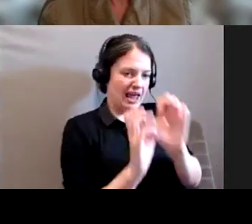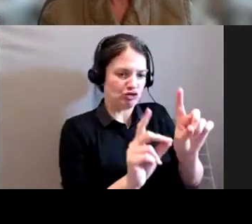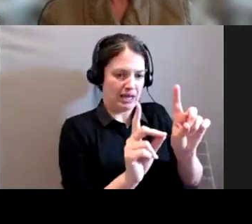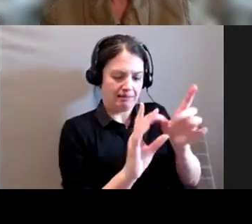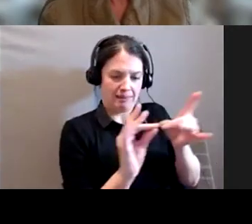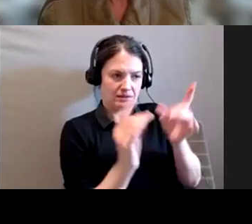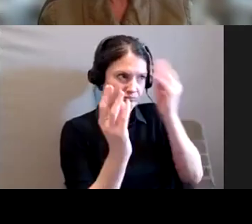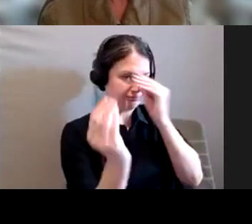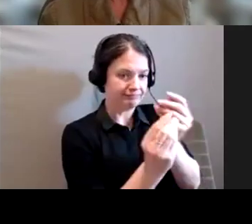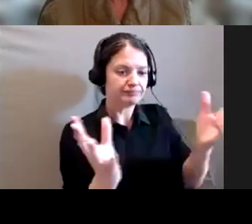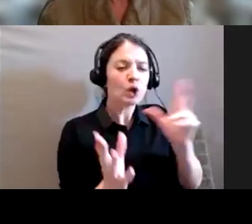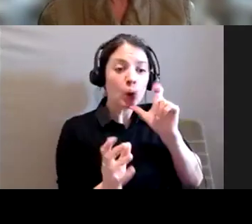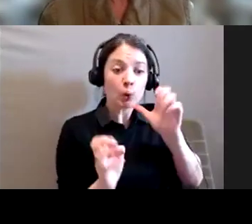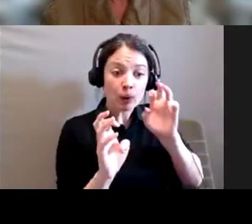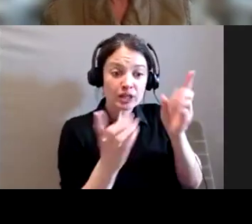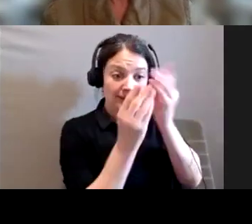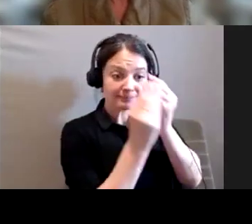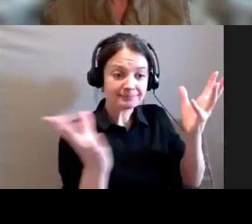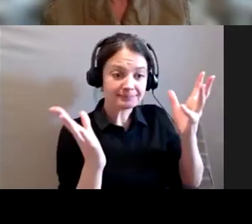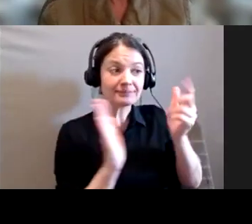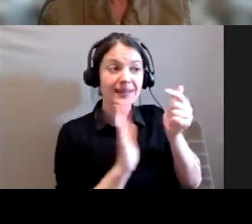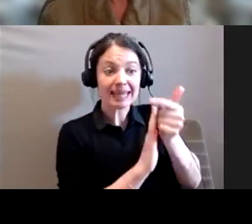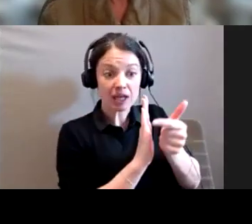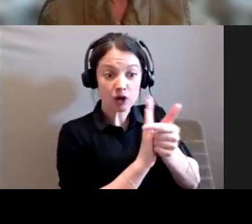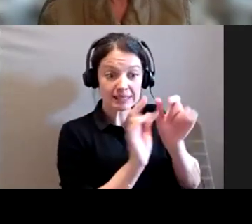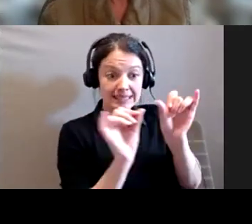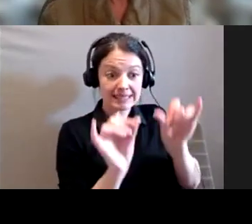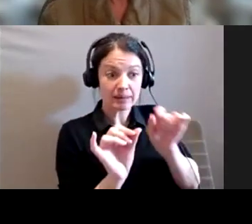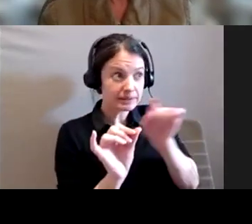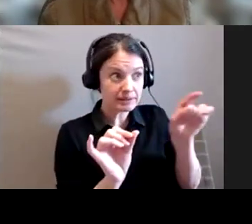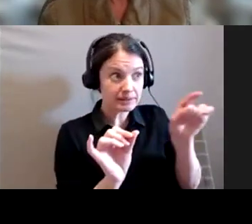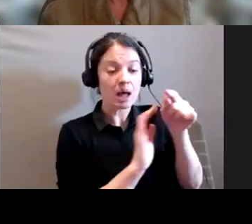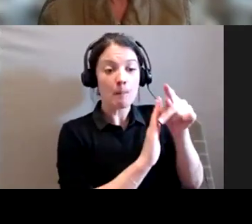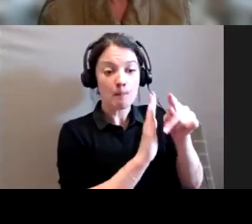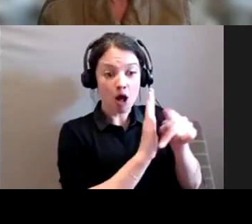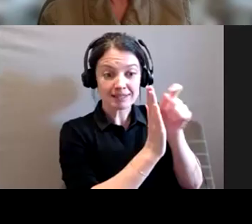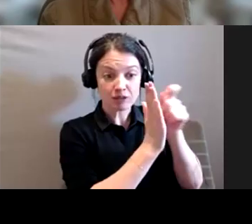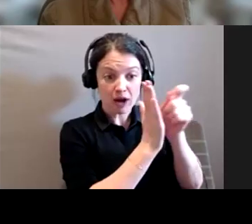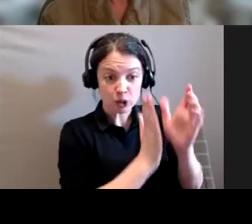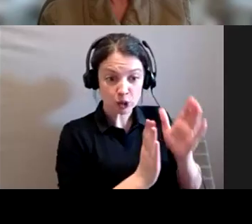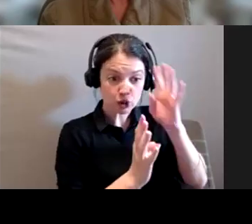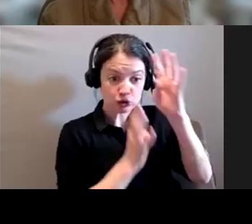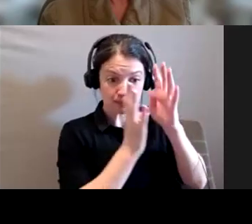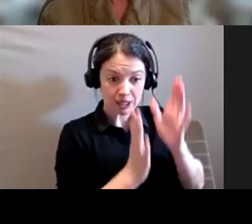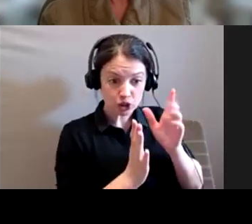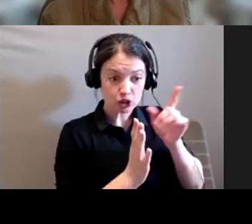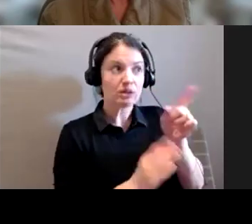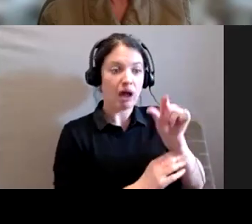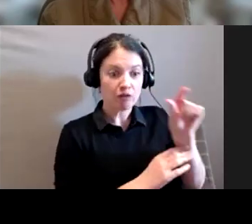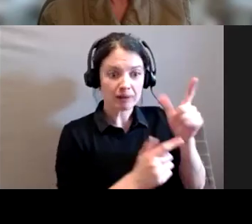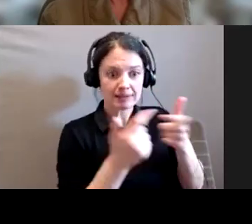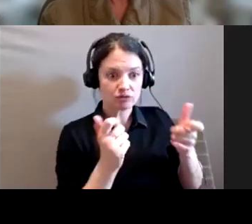legal systems, policymakers, and of course, so that when we do our advocacy, we're doing it based on what we